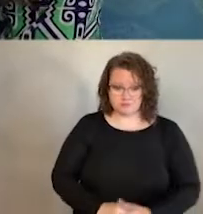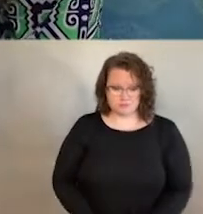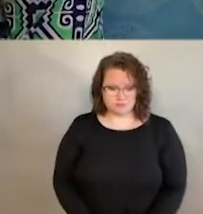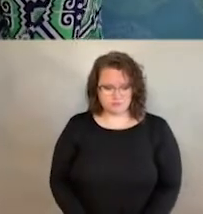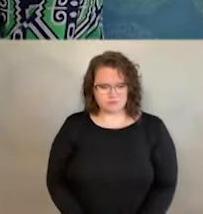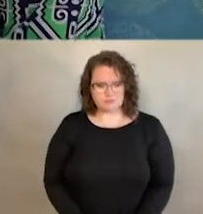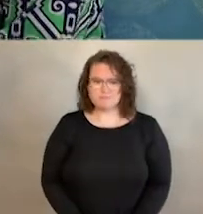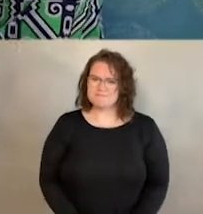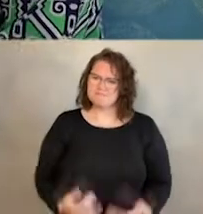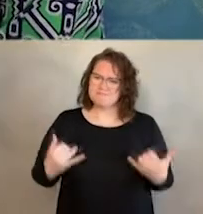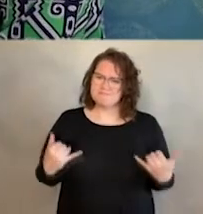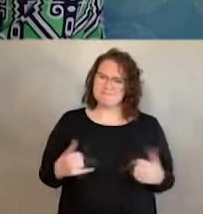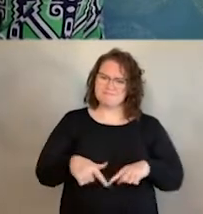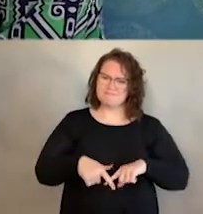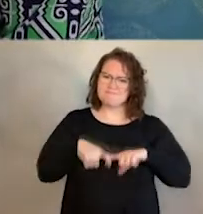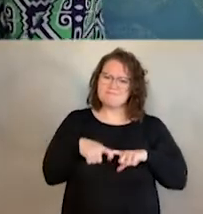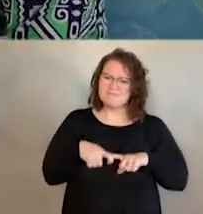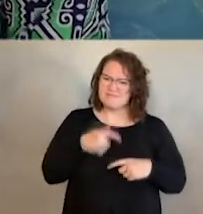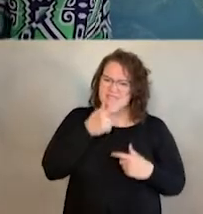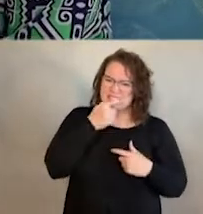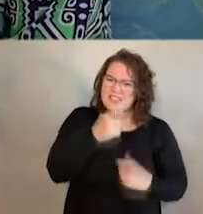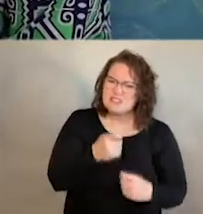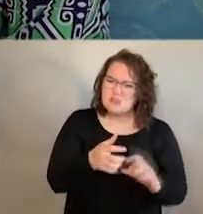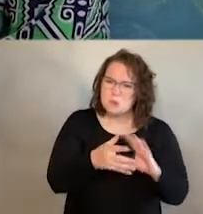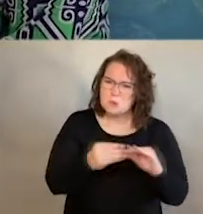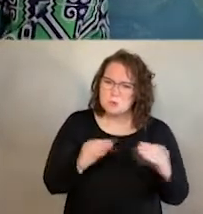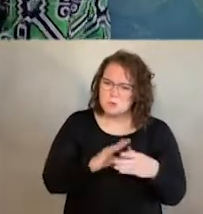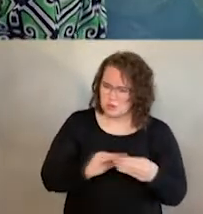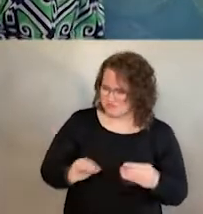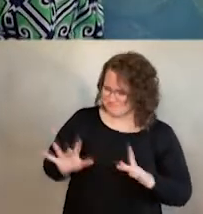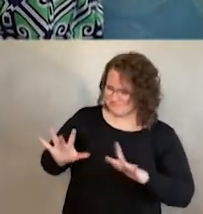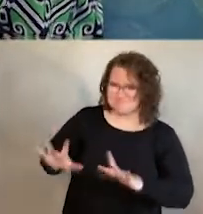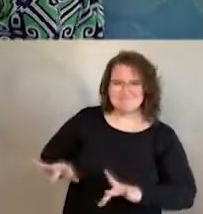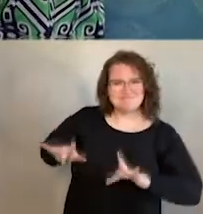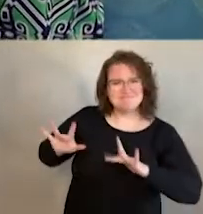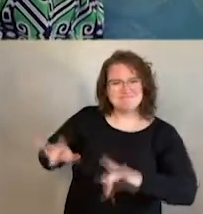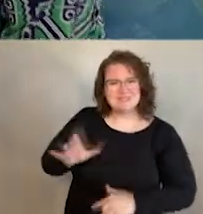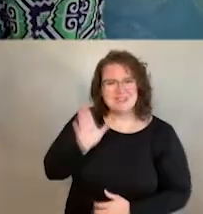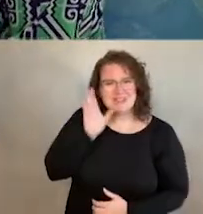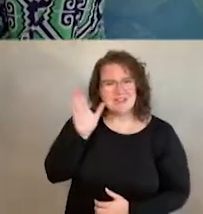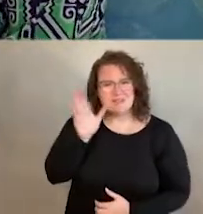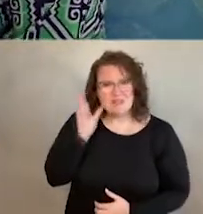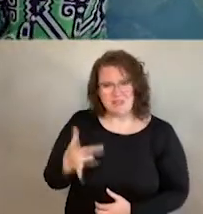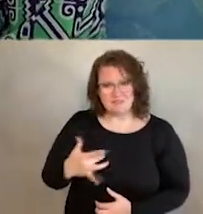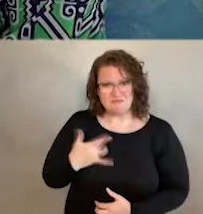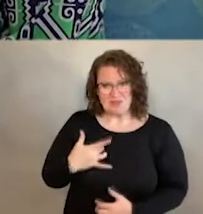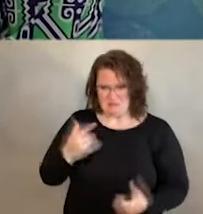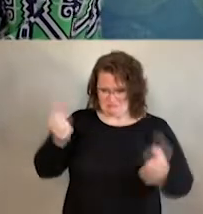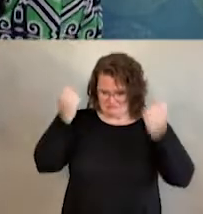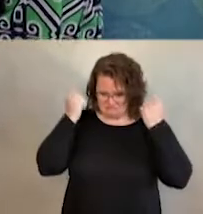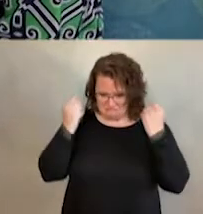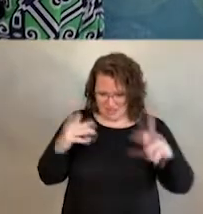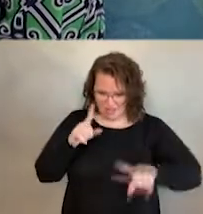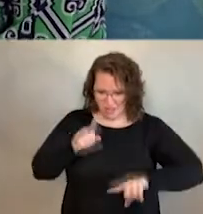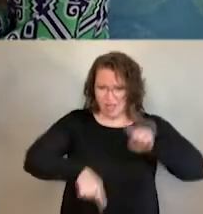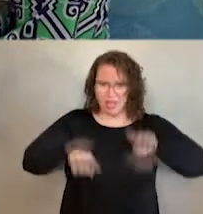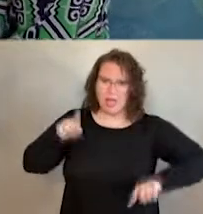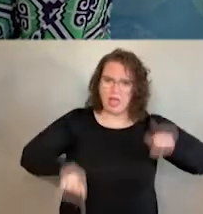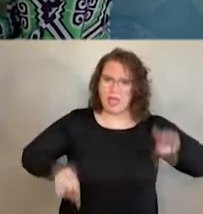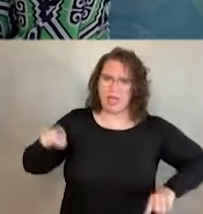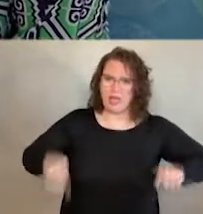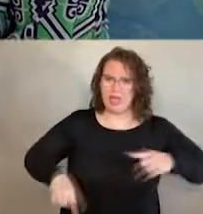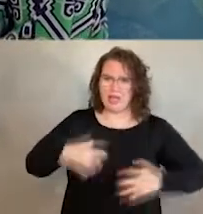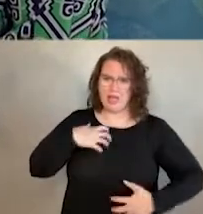Such an interesting story. Poor Camilla. She has so many feelings right now in the beginning of this book. And we know that while